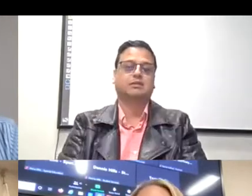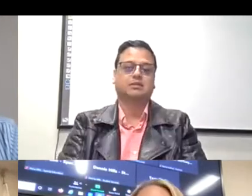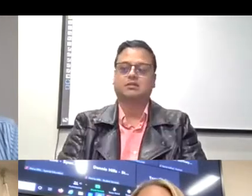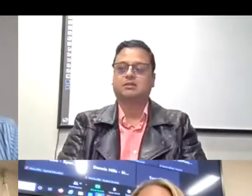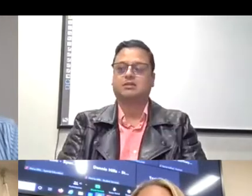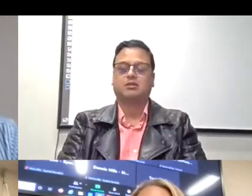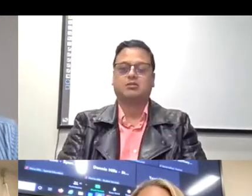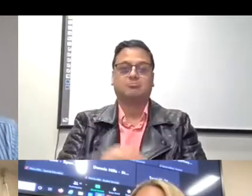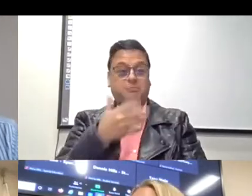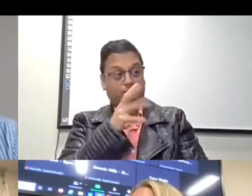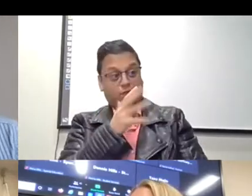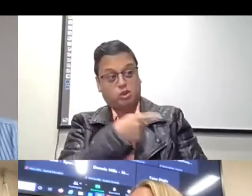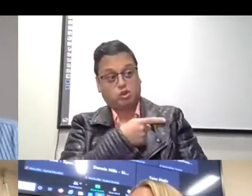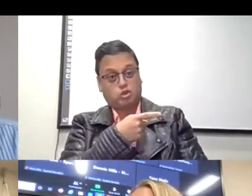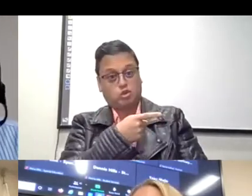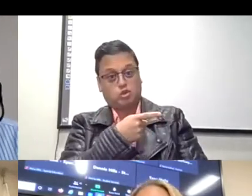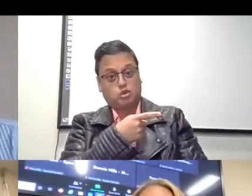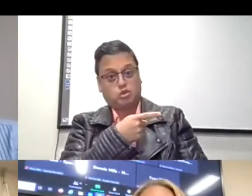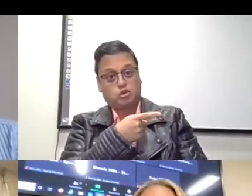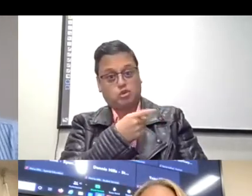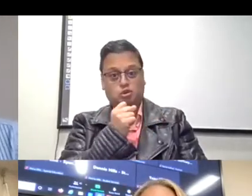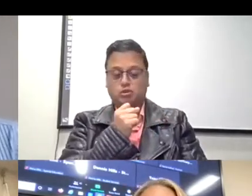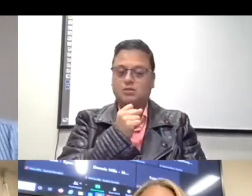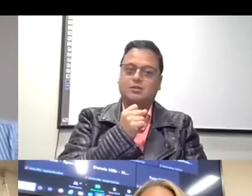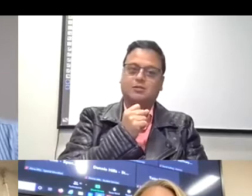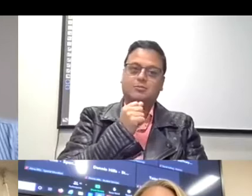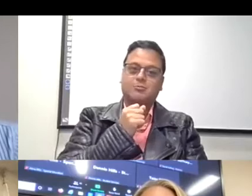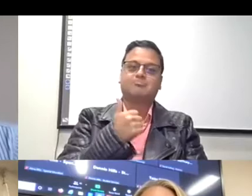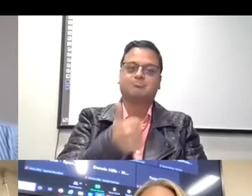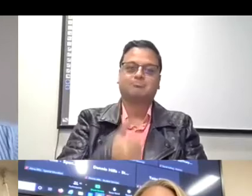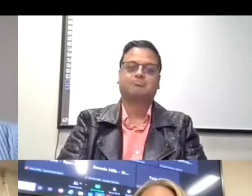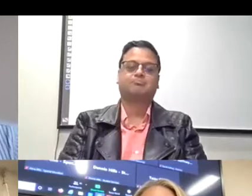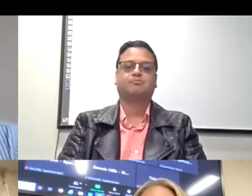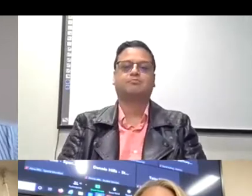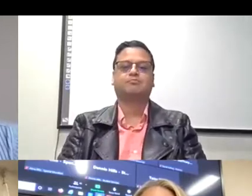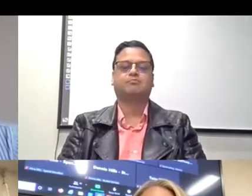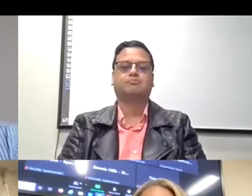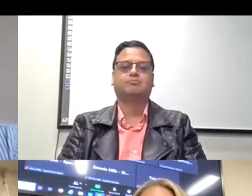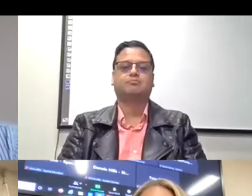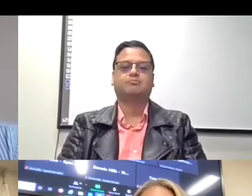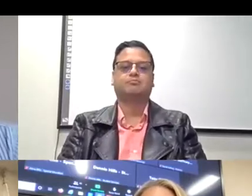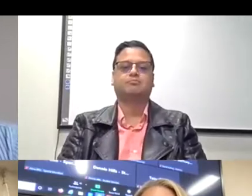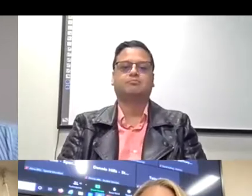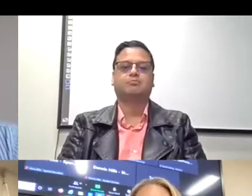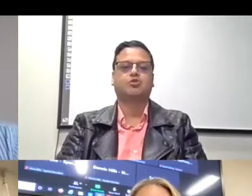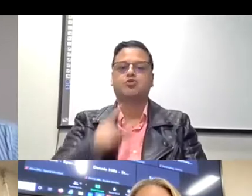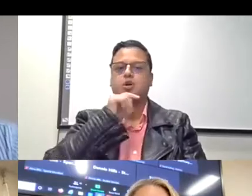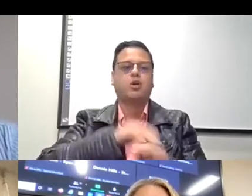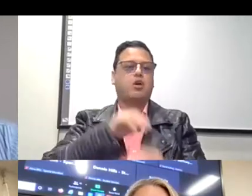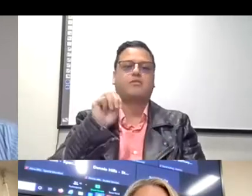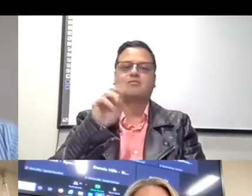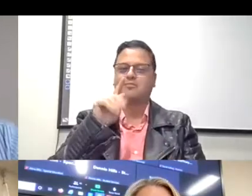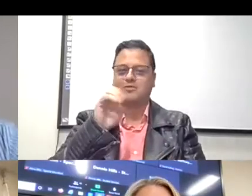Superintendent Choa, do you have everything you need? I see the thumbs up. Okay, great. You're not on mute, by the way. You could have